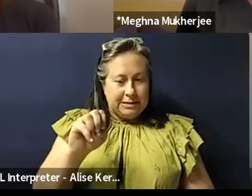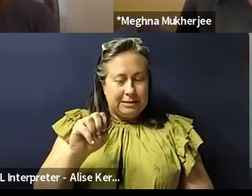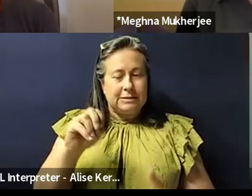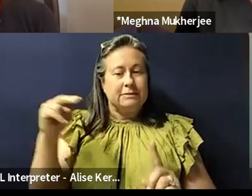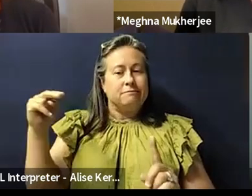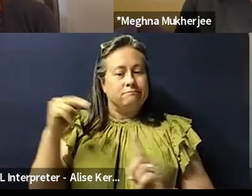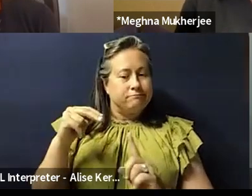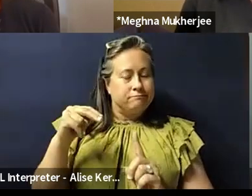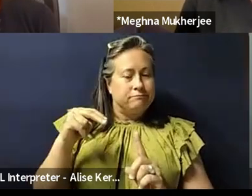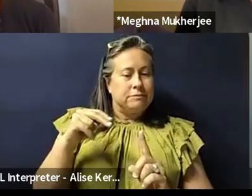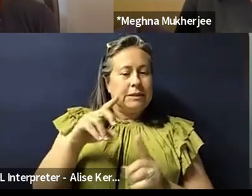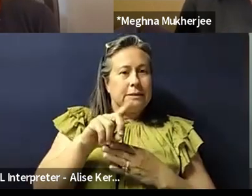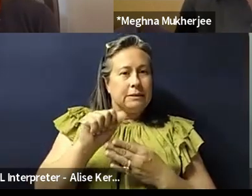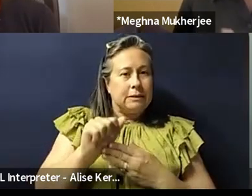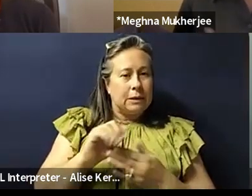way. And